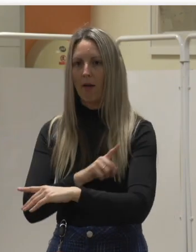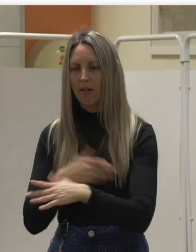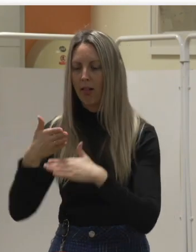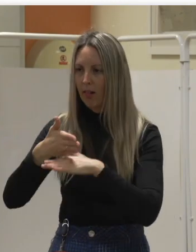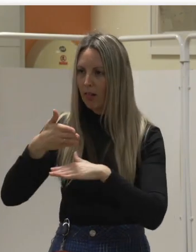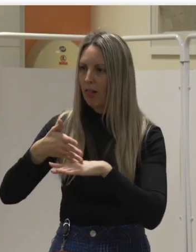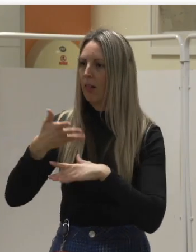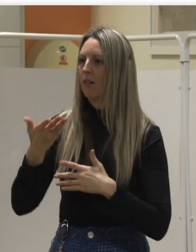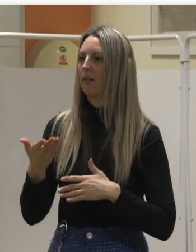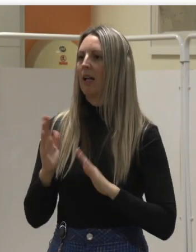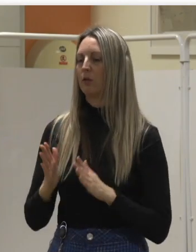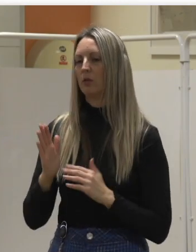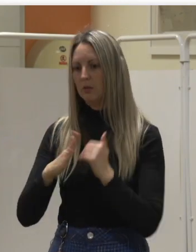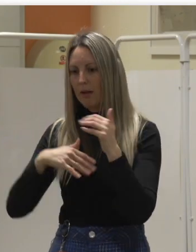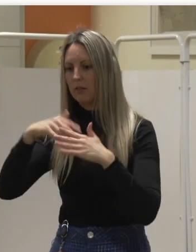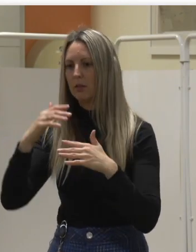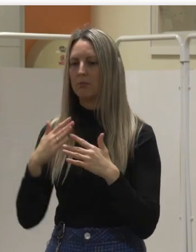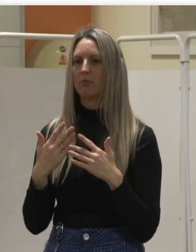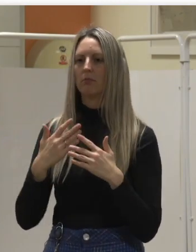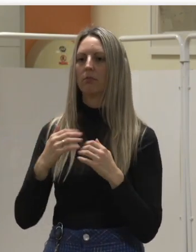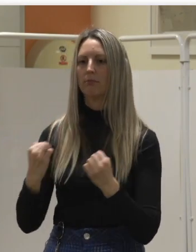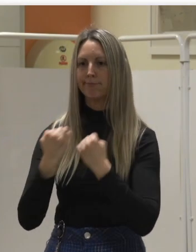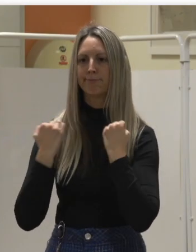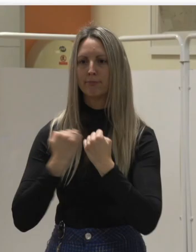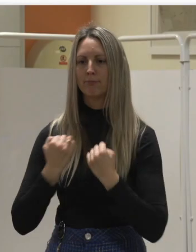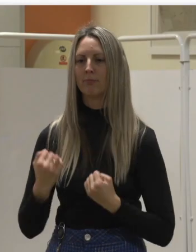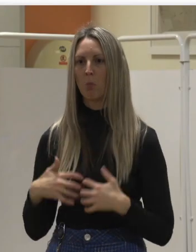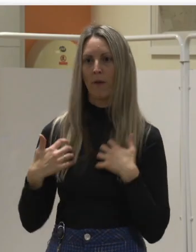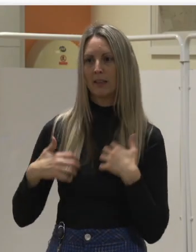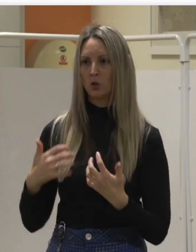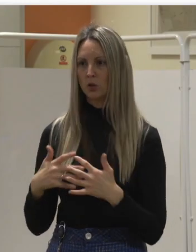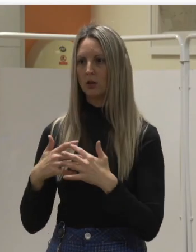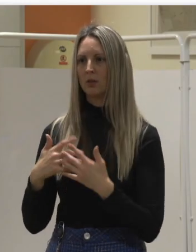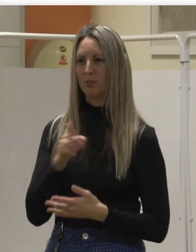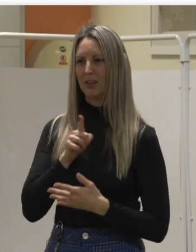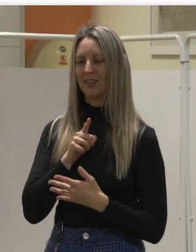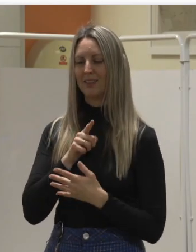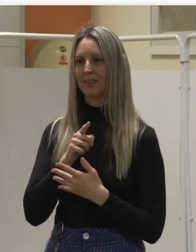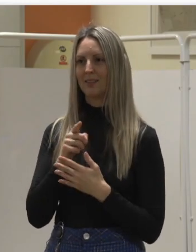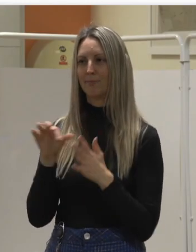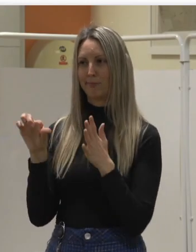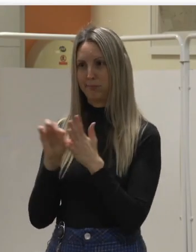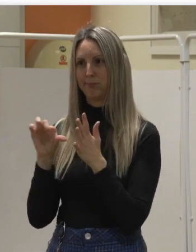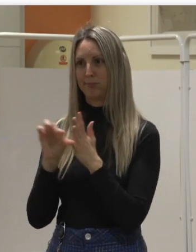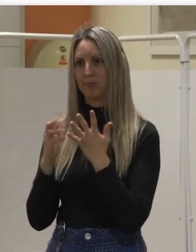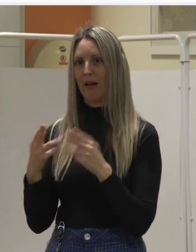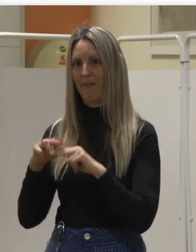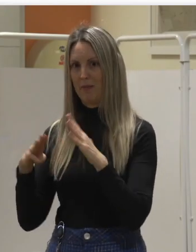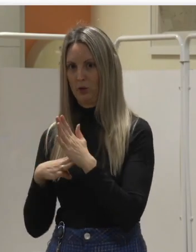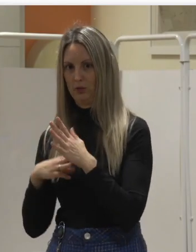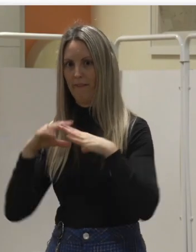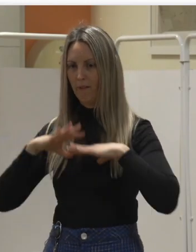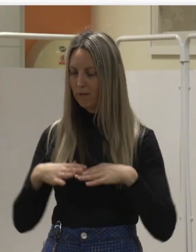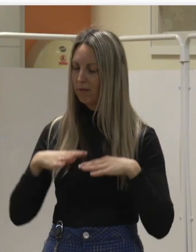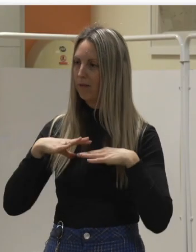function are multiple different ones, because not everything is like you may want to go